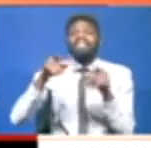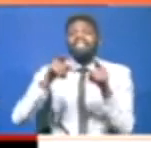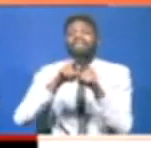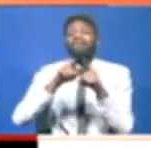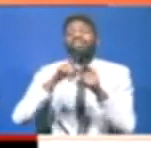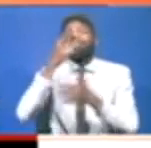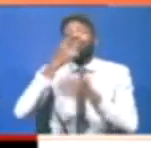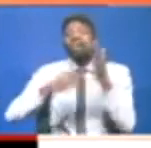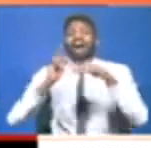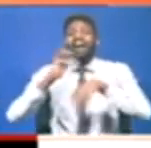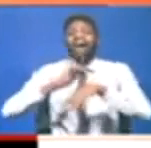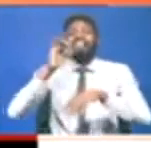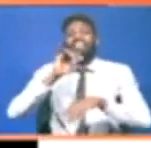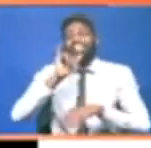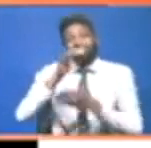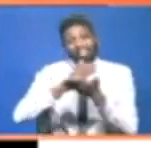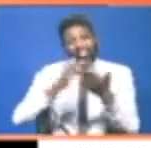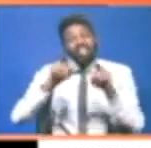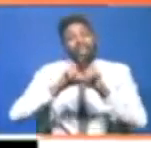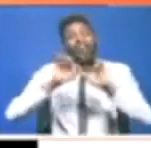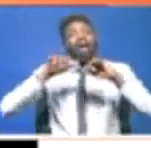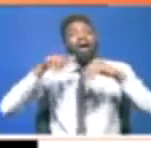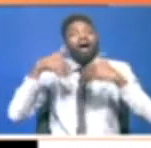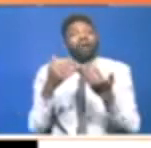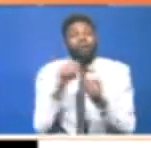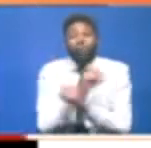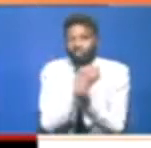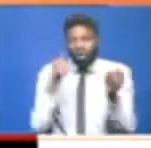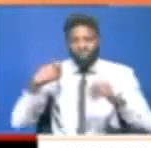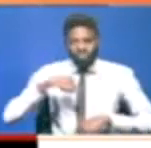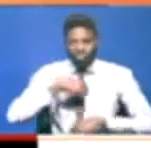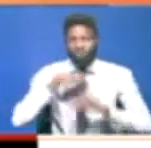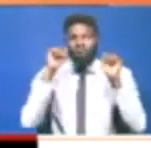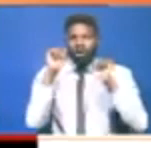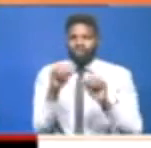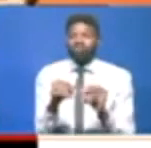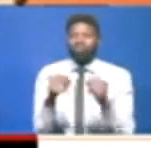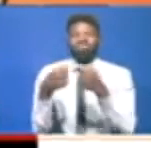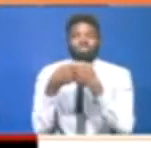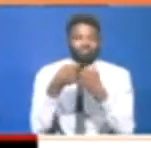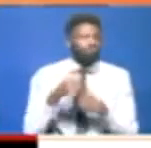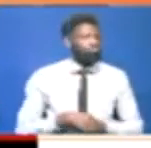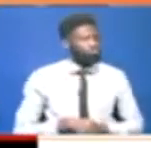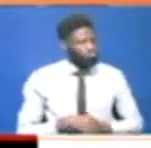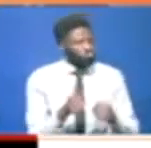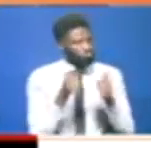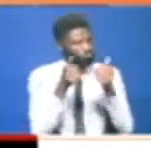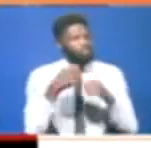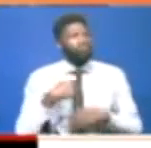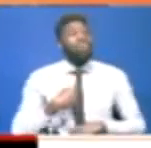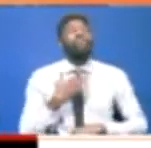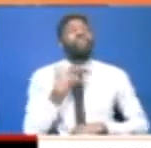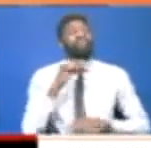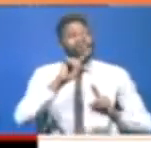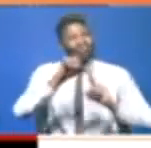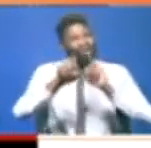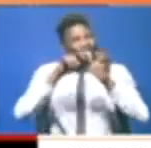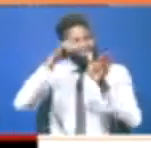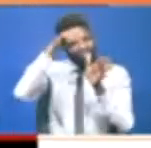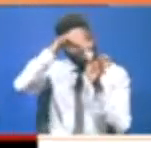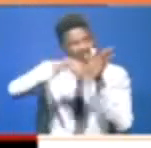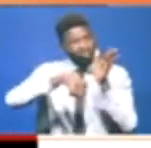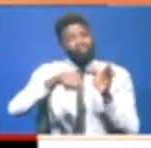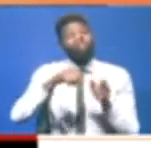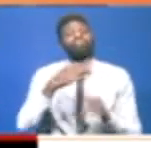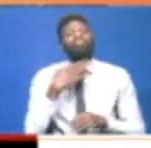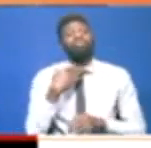the challenges. Very good. So, man, I want to dive into the deep end, and I want to find out from you, what